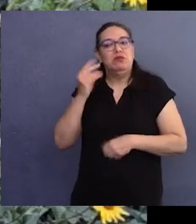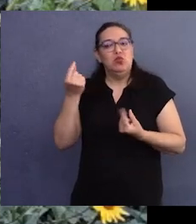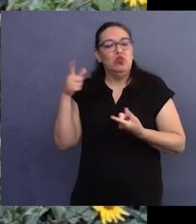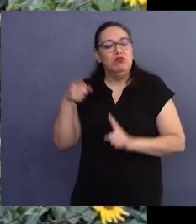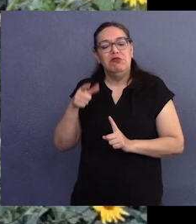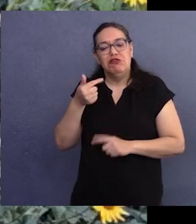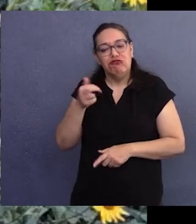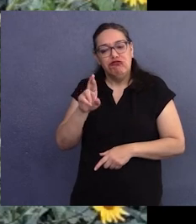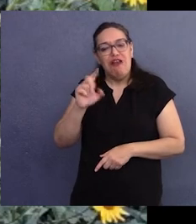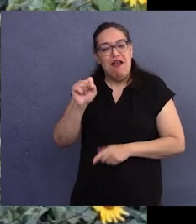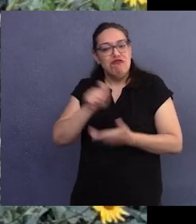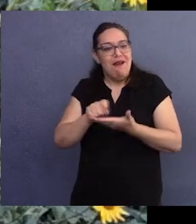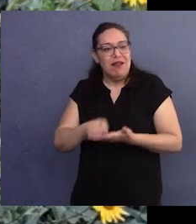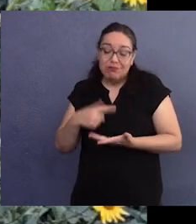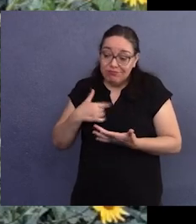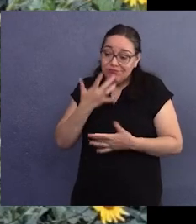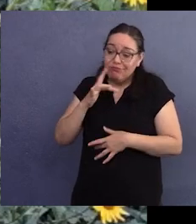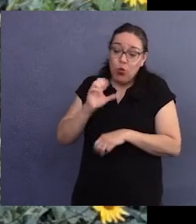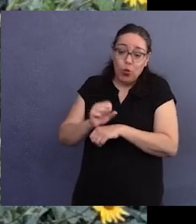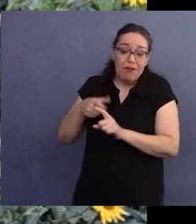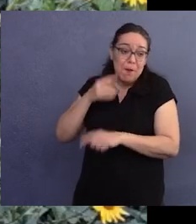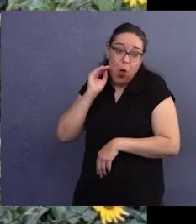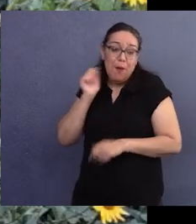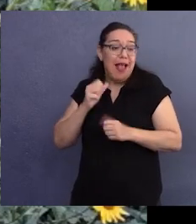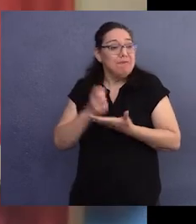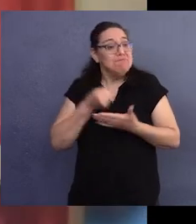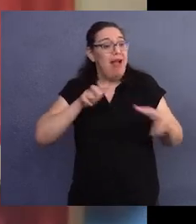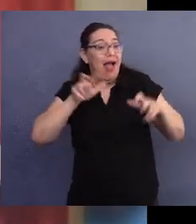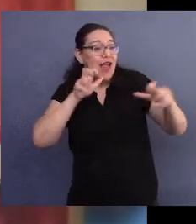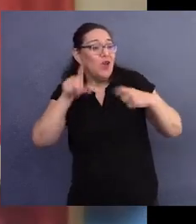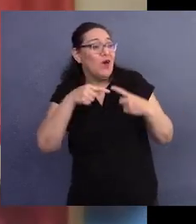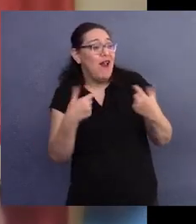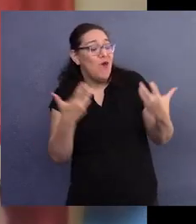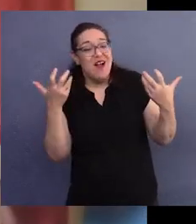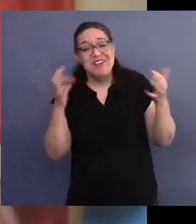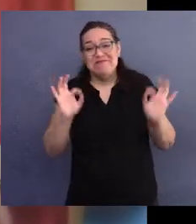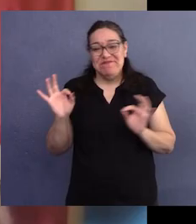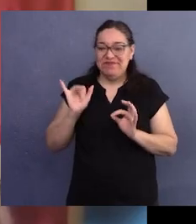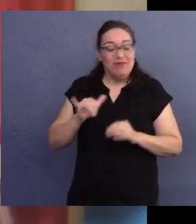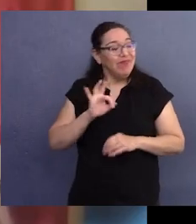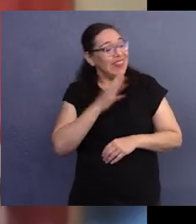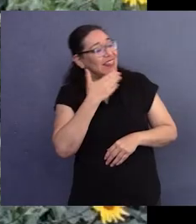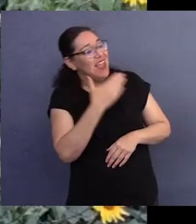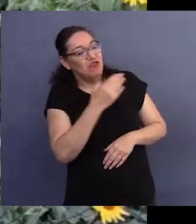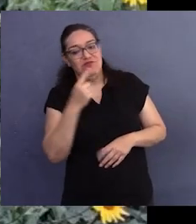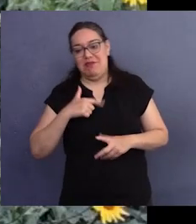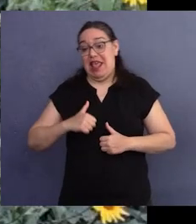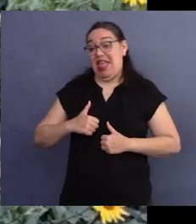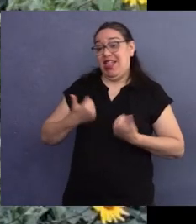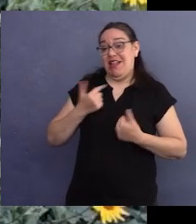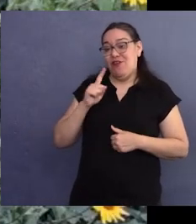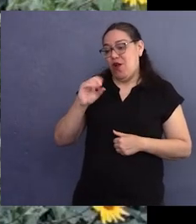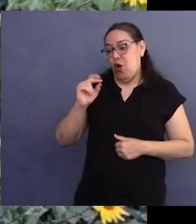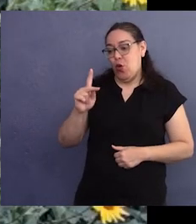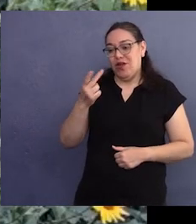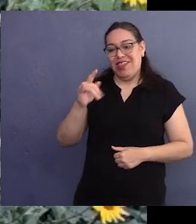I get to work from home. I get to hike when I want to. Yeah. That's Thank good. you. Yeah, I live up in Oak Hill, so I live close to